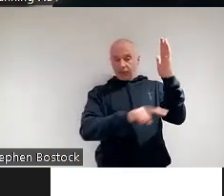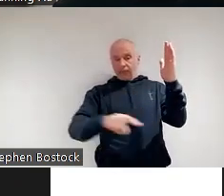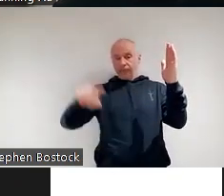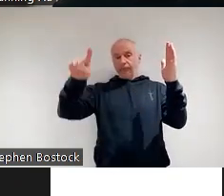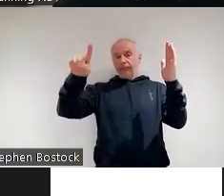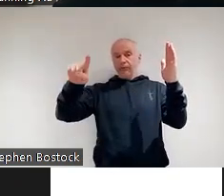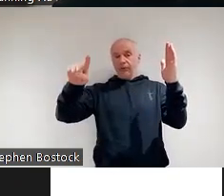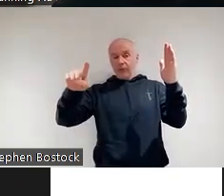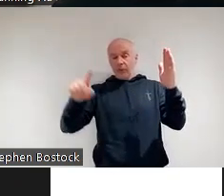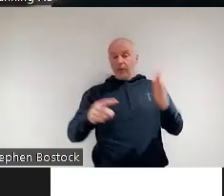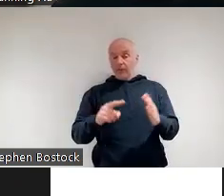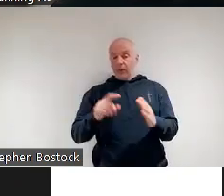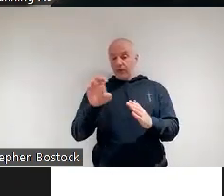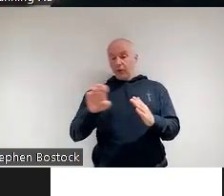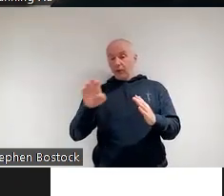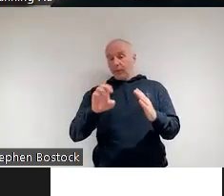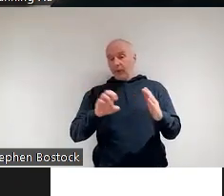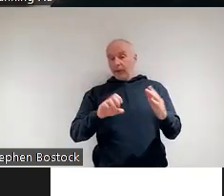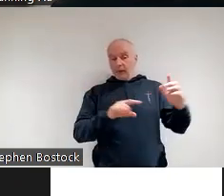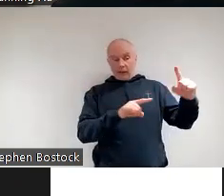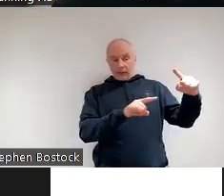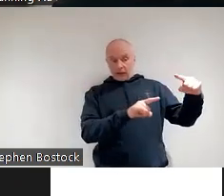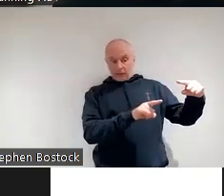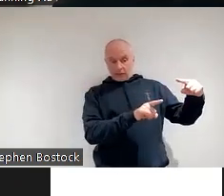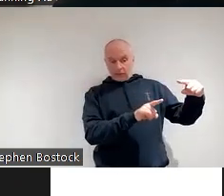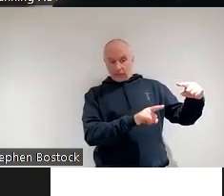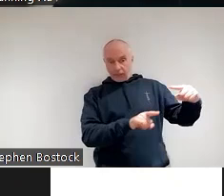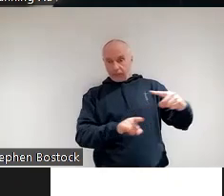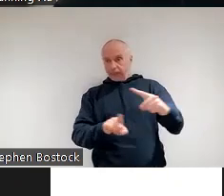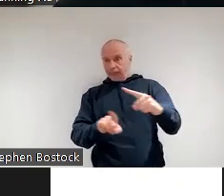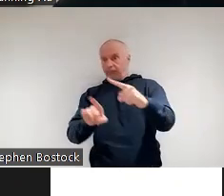picking up really quickly, even faster than US.